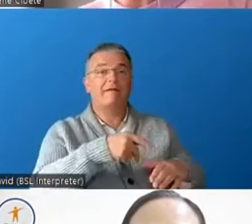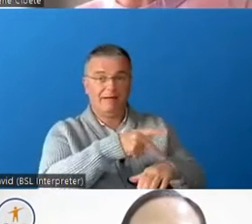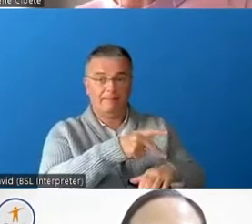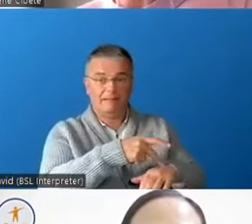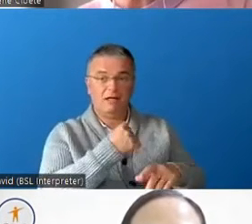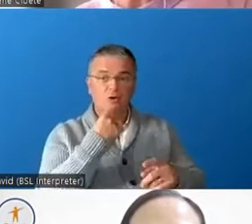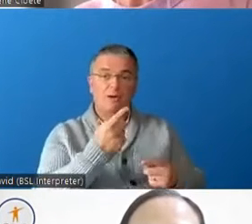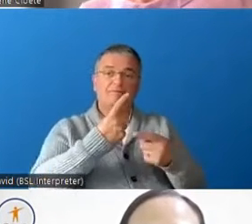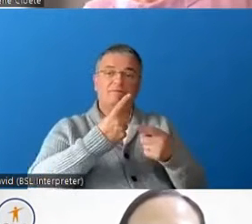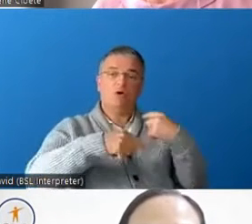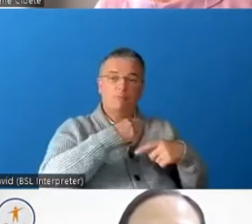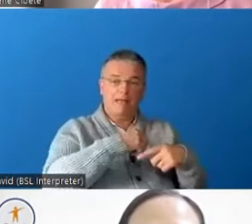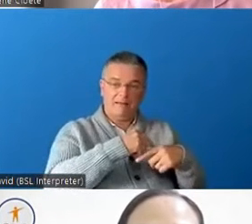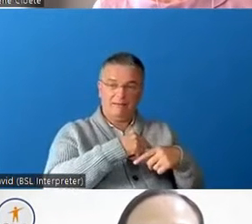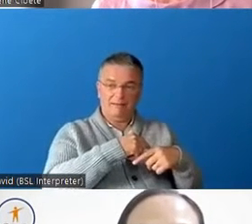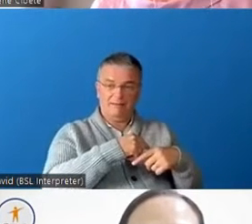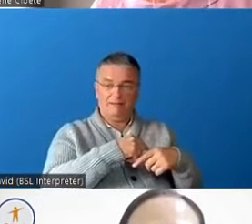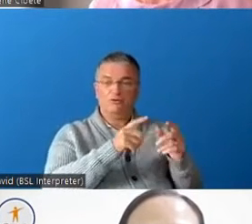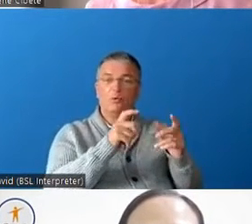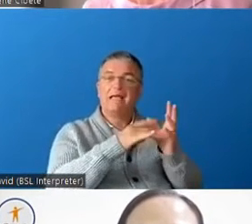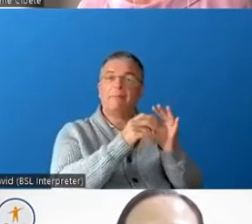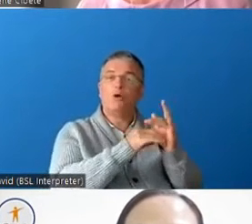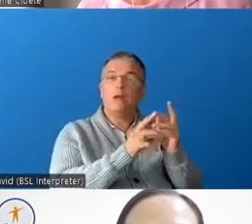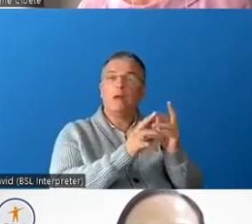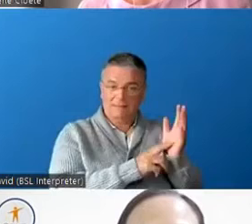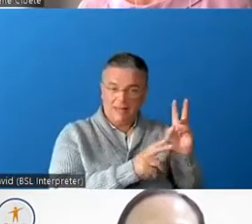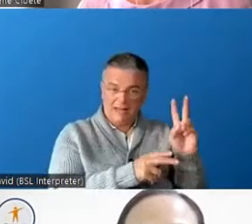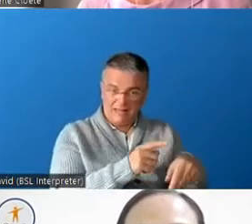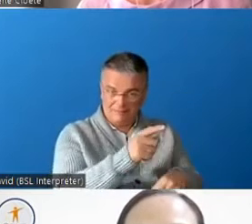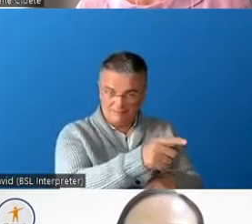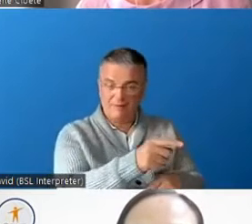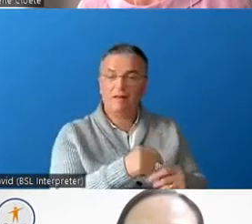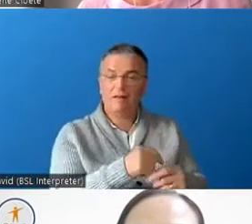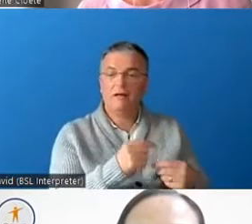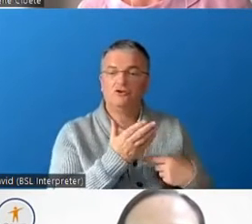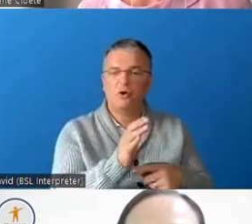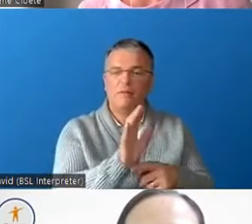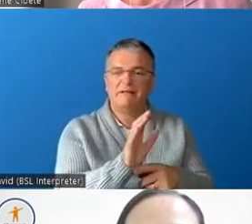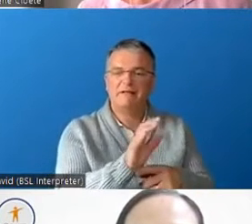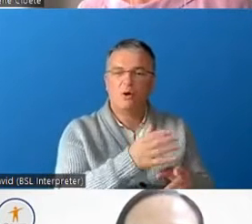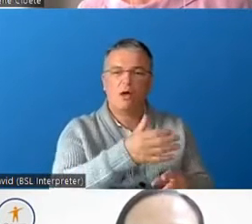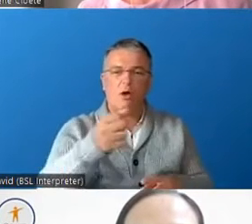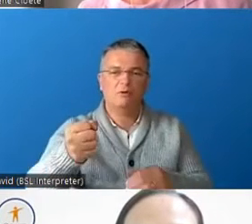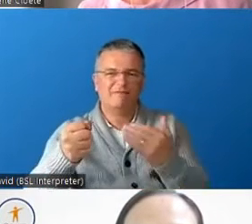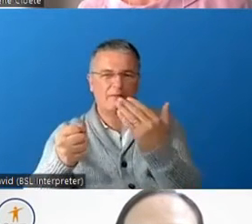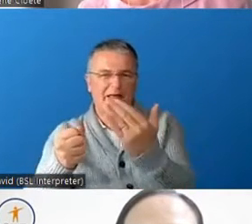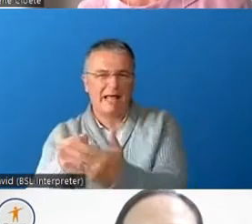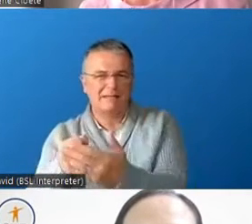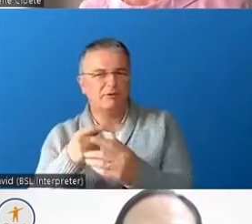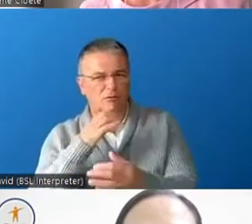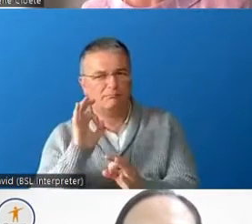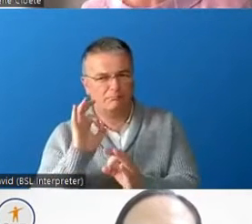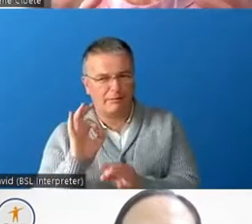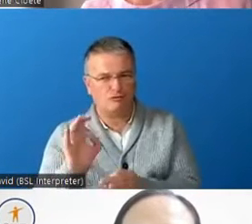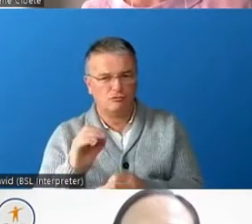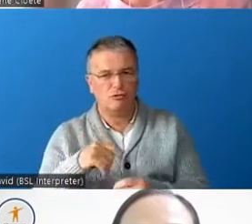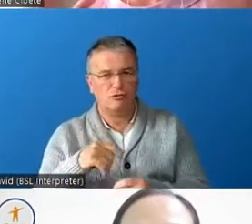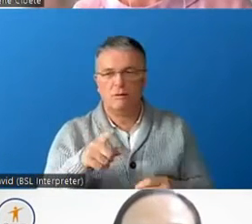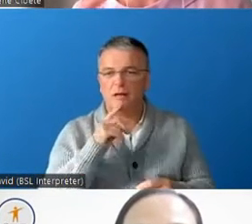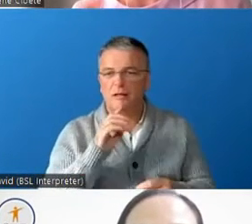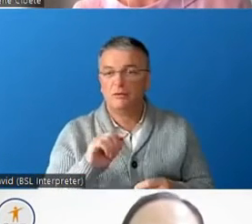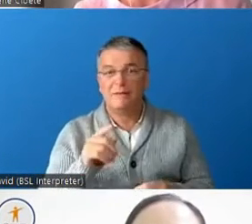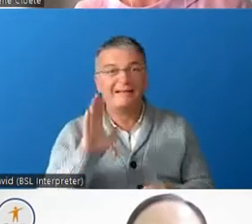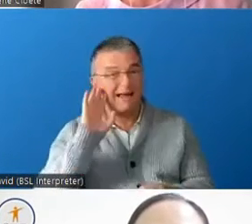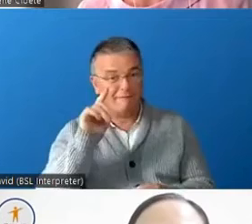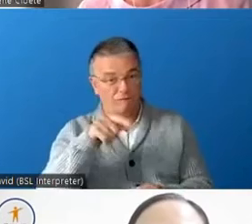go back to Kapakulan. And we wanted to save this video toward the end because it's very special. Here you're going to hear firsthand